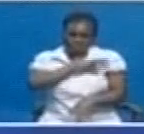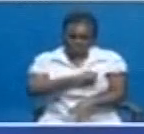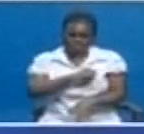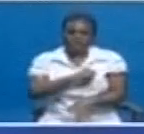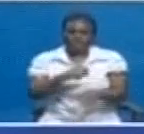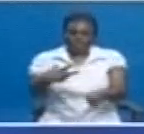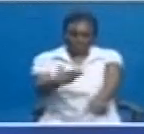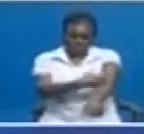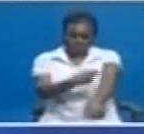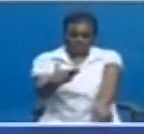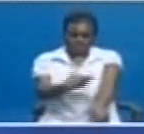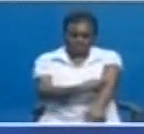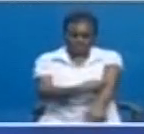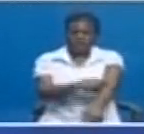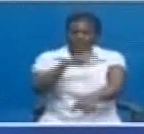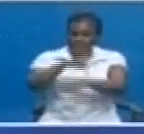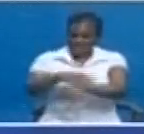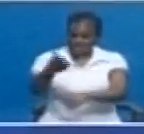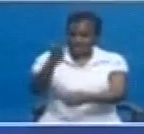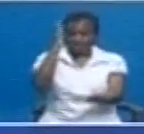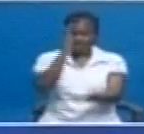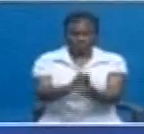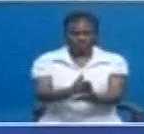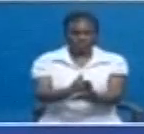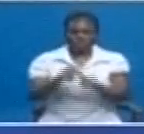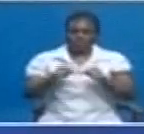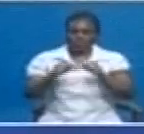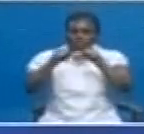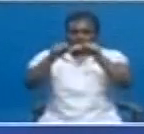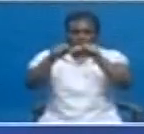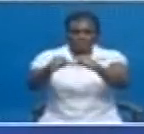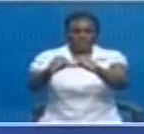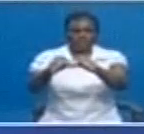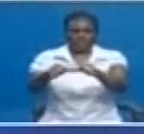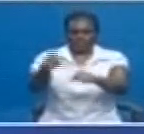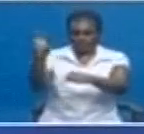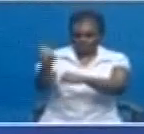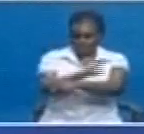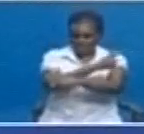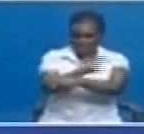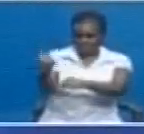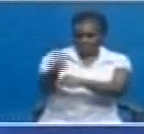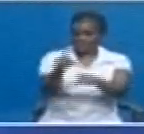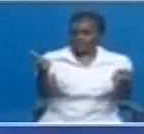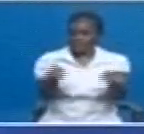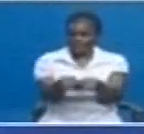medalists if doping allegations are found to be true. We will continue to monitor this